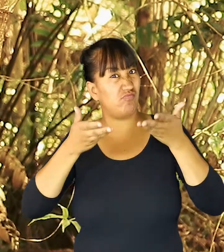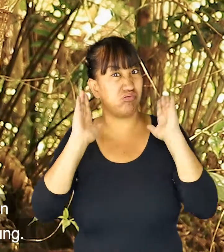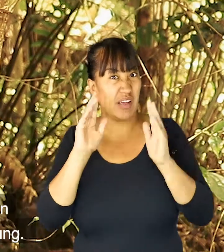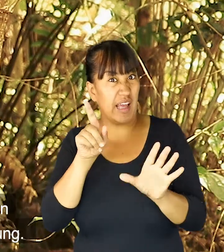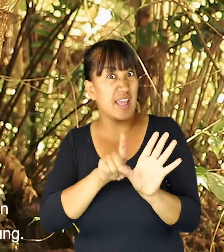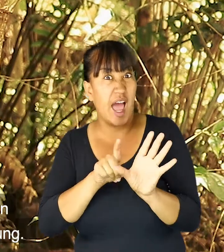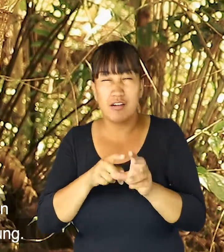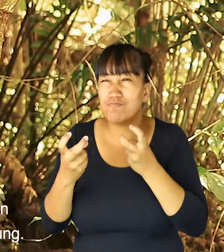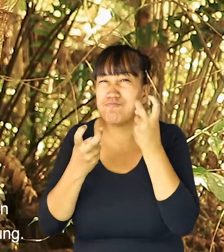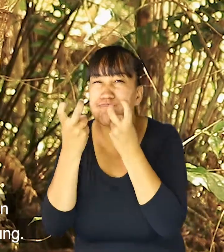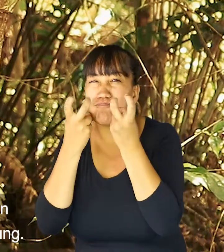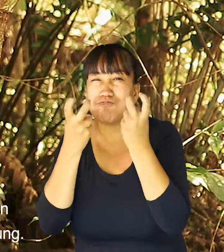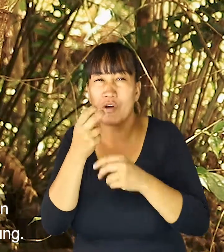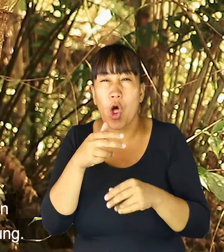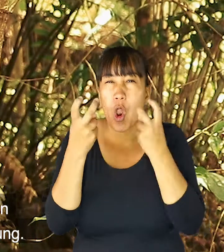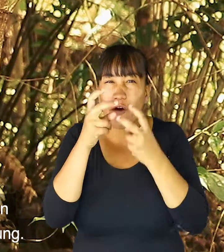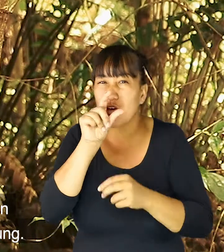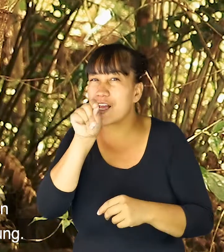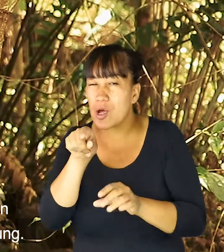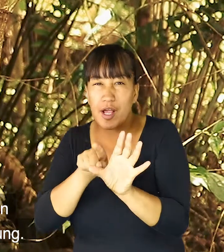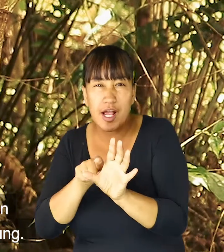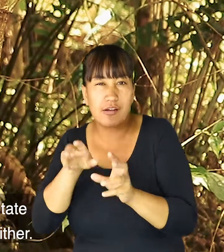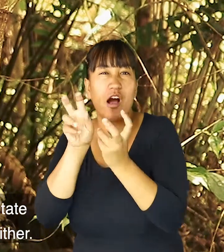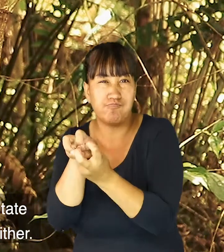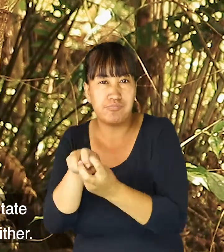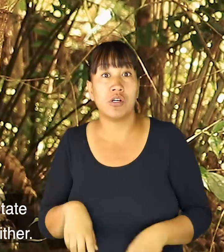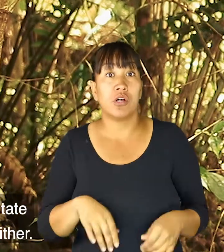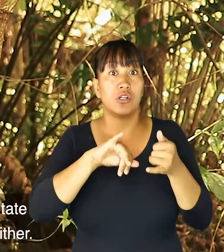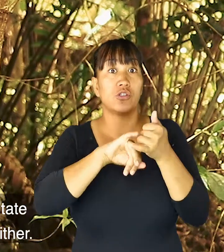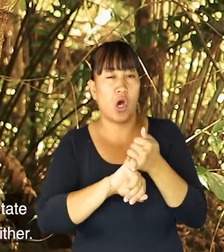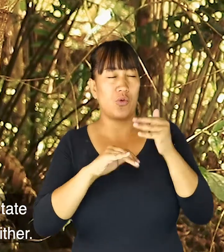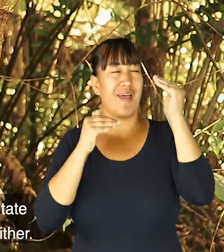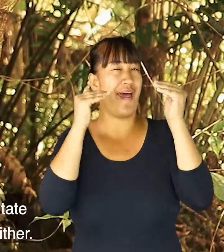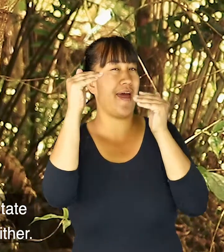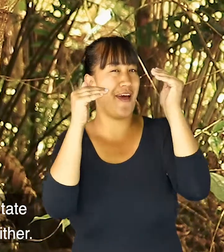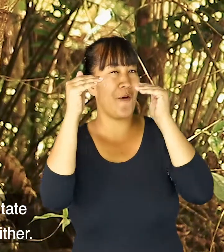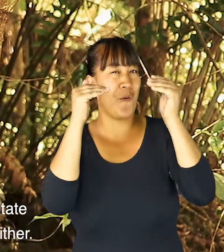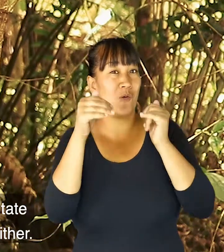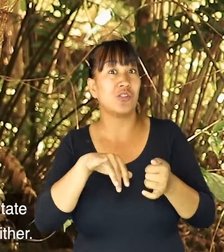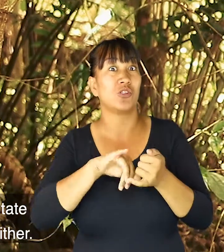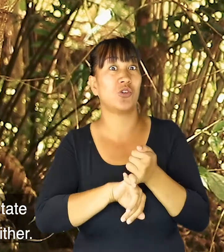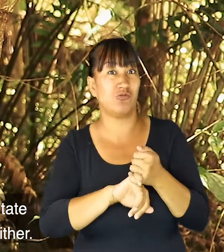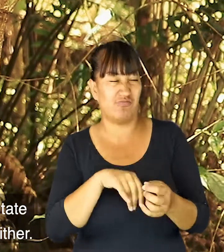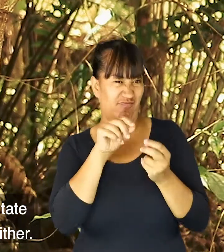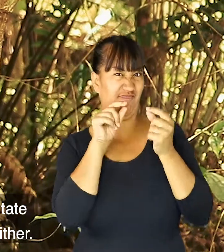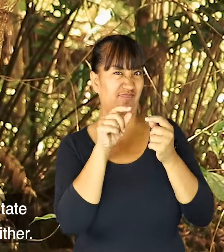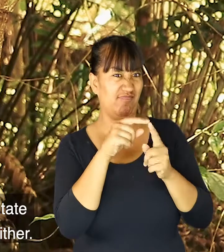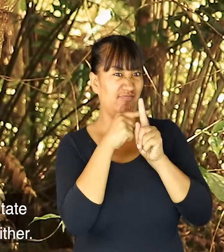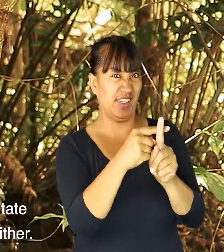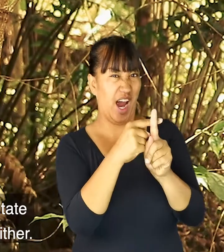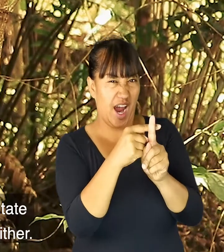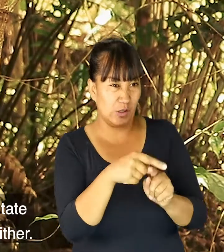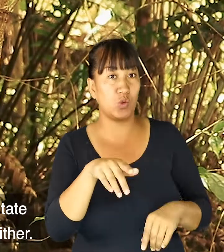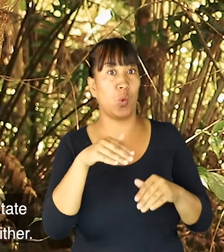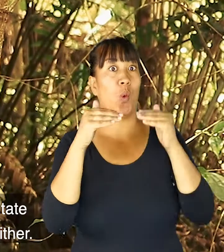Stoats, I mean, they'll just get right in there and take out the young. Big, mature stoat wouldn't hesitate to have a go at an adult